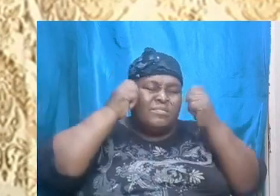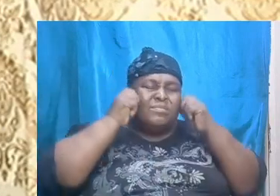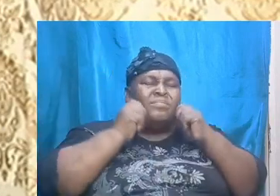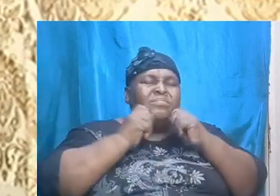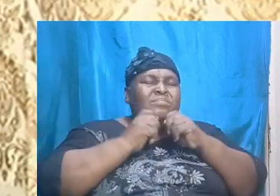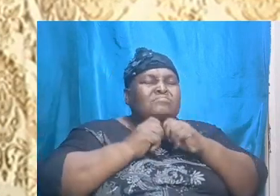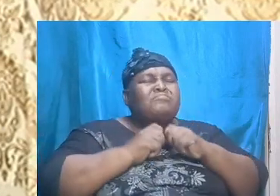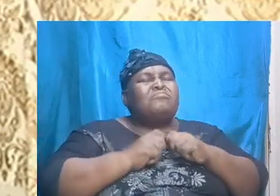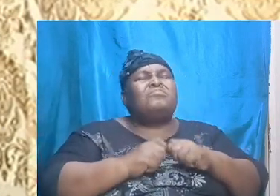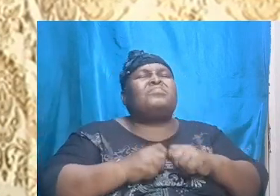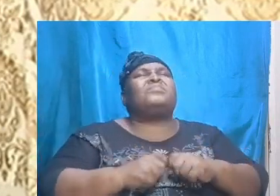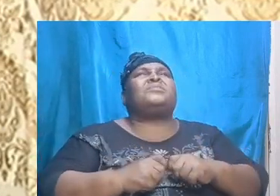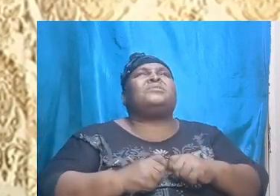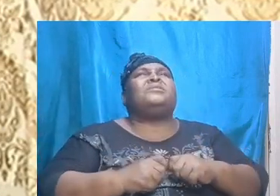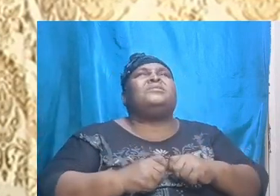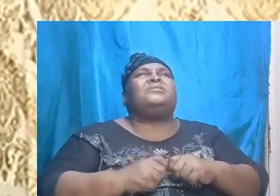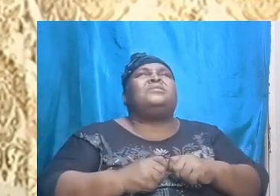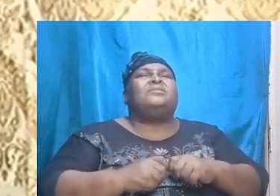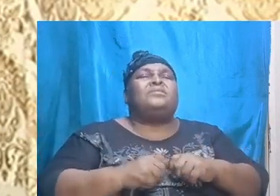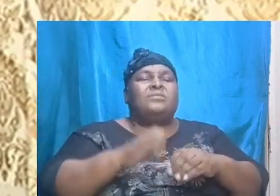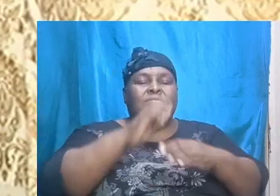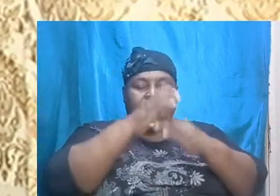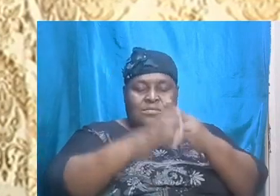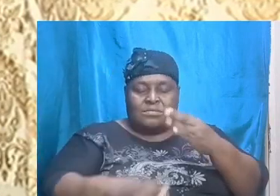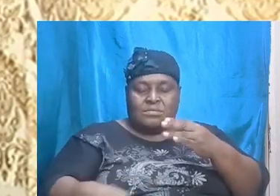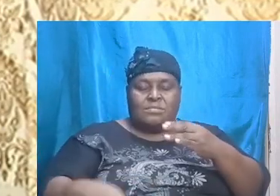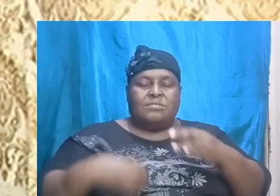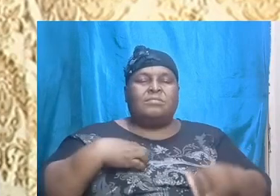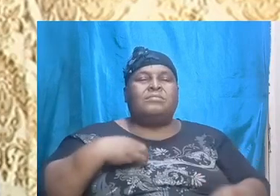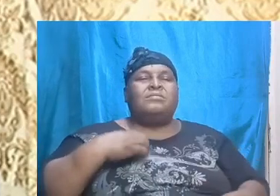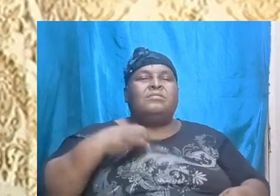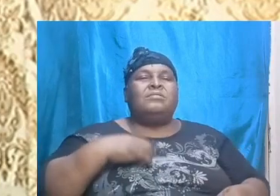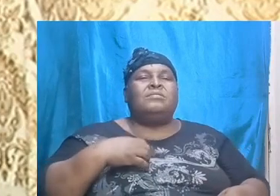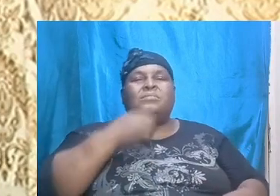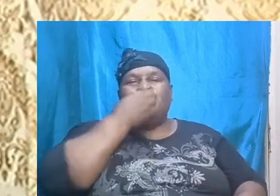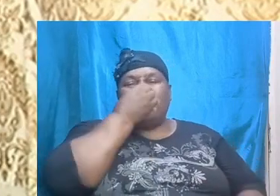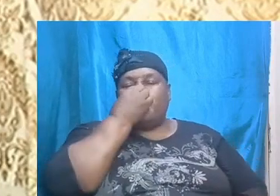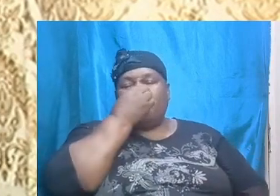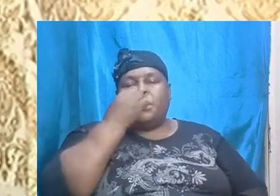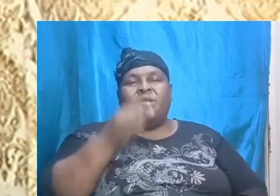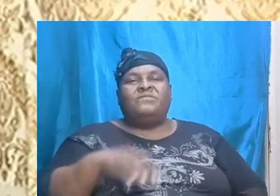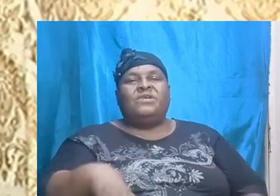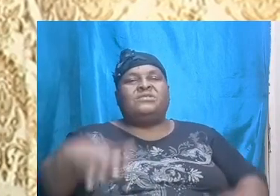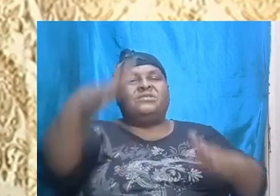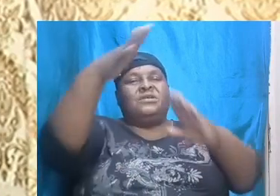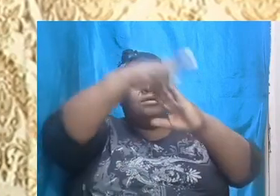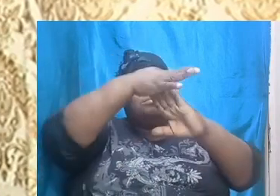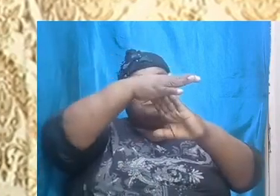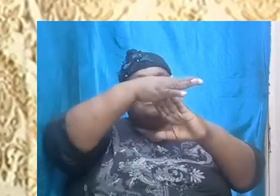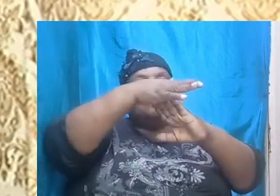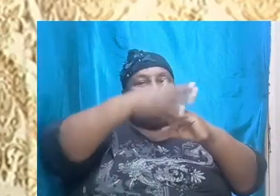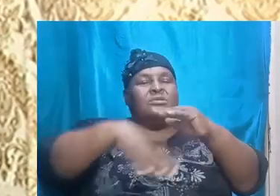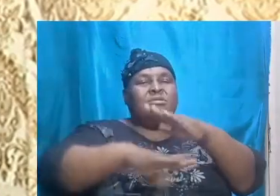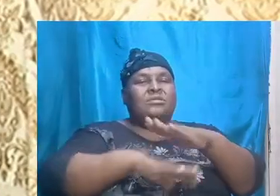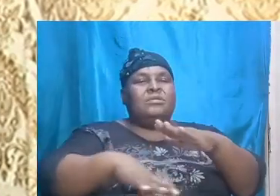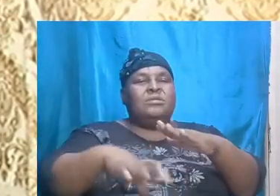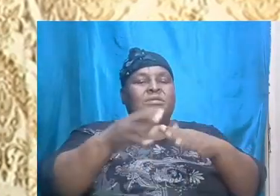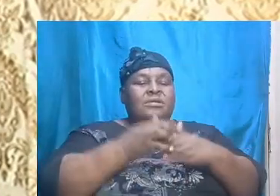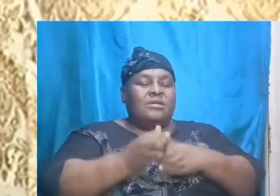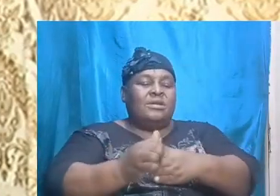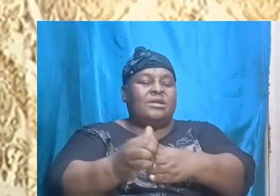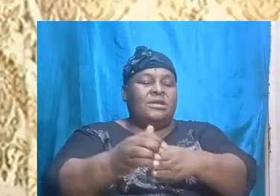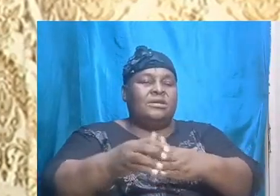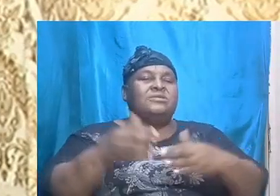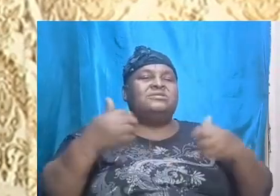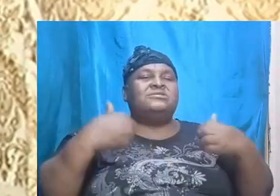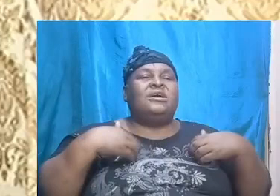beard, and went down to the skirts of his feet. Note, it came from top to bottom. It means that leadership, we must have unity. It